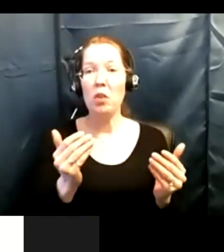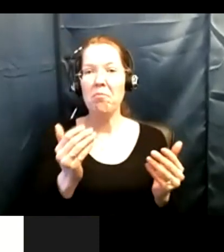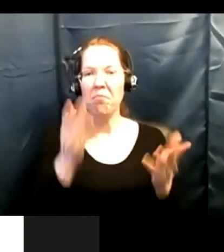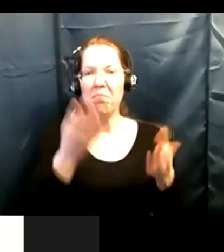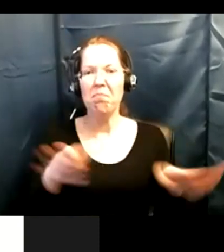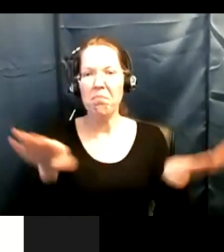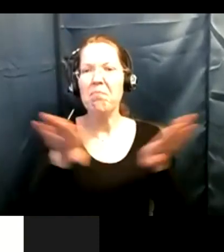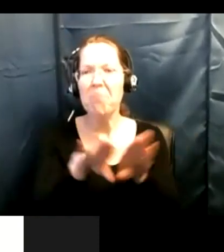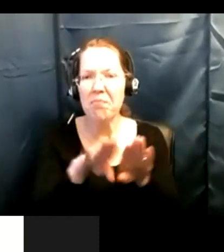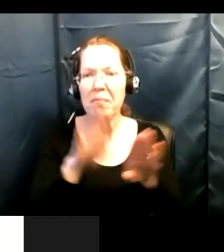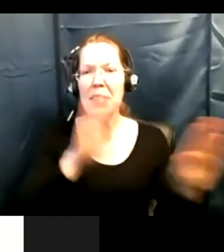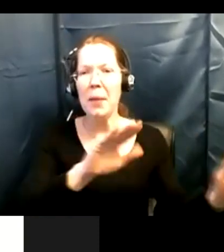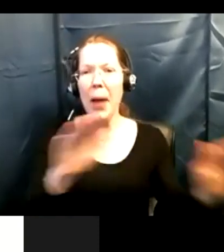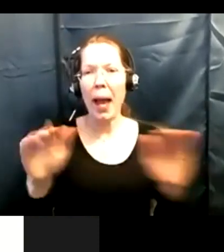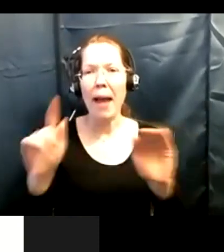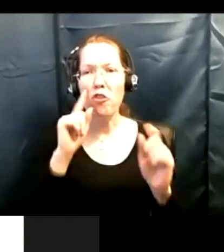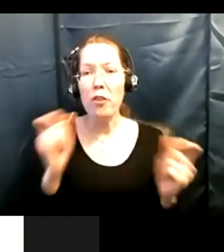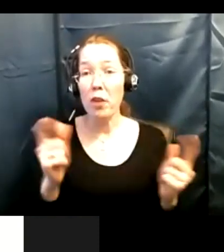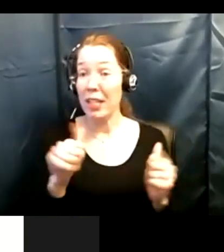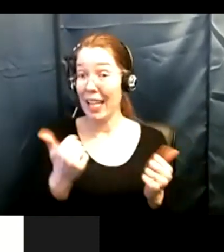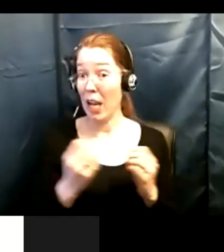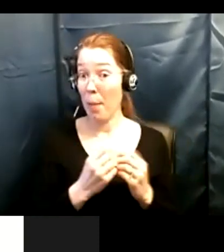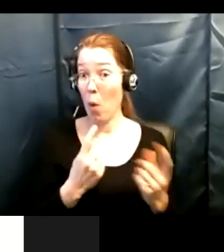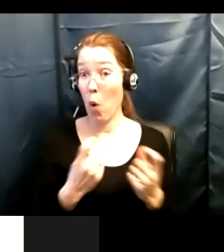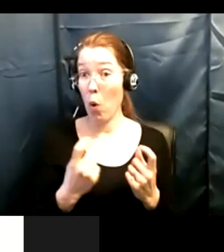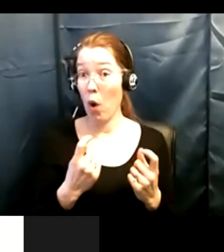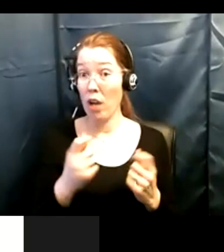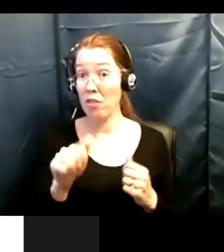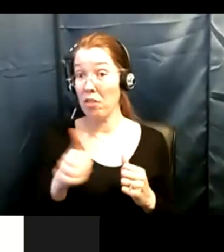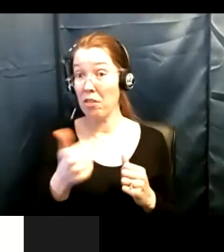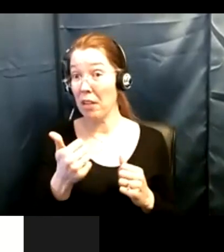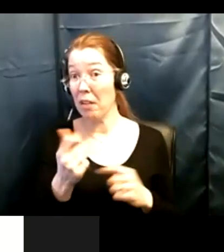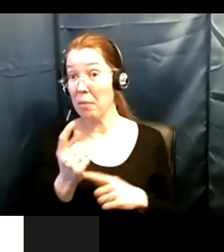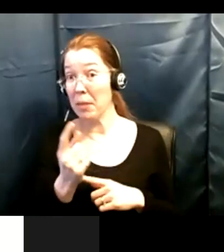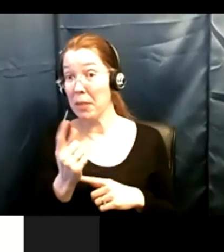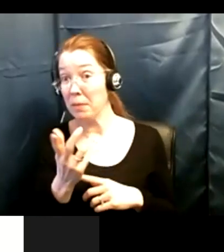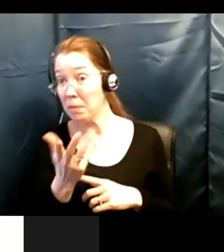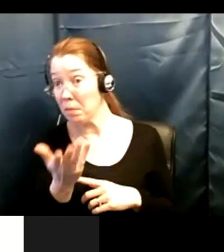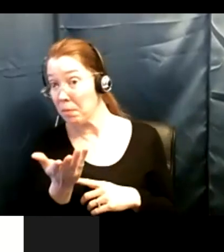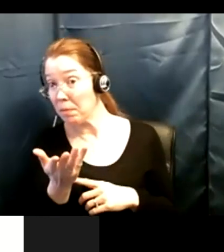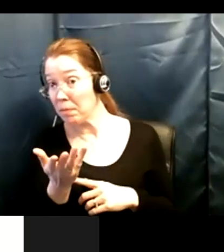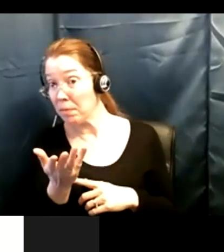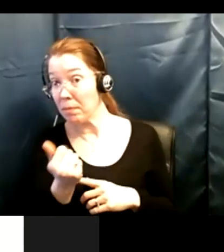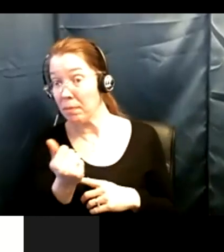goodbye to everyone for today. Any more questions? We'll take just another second.